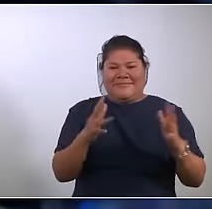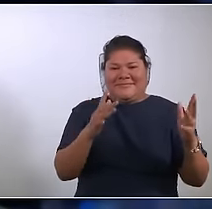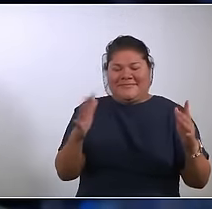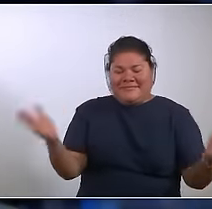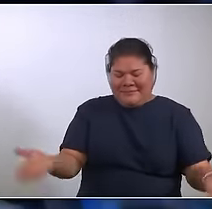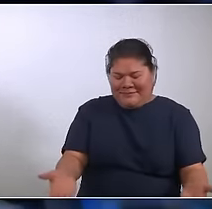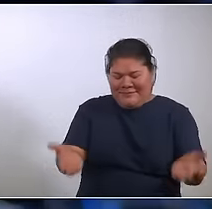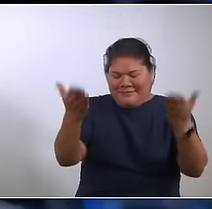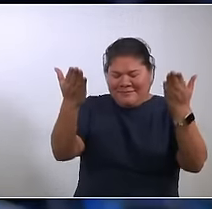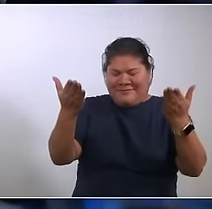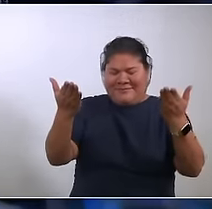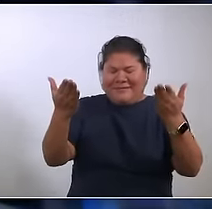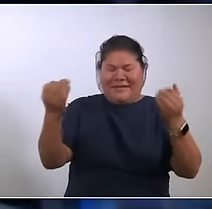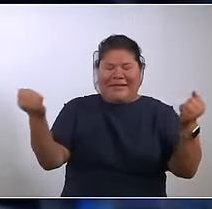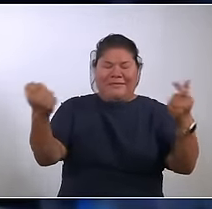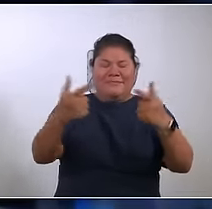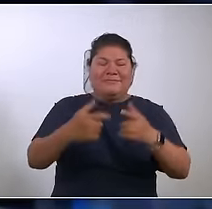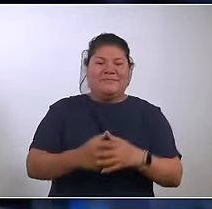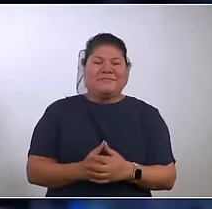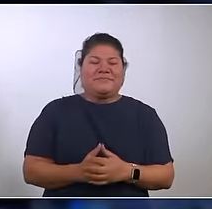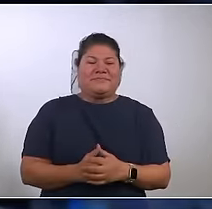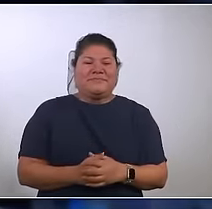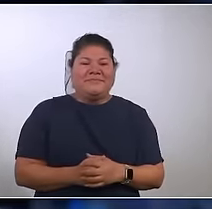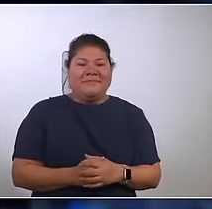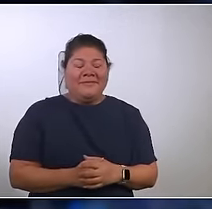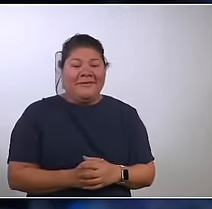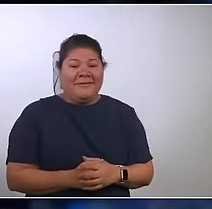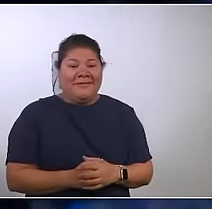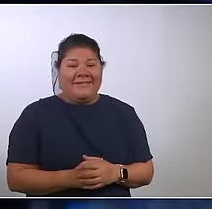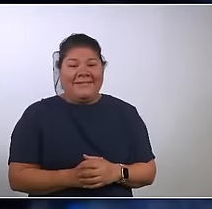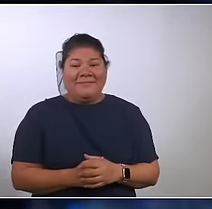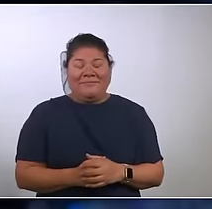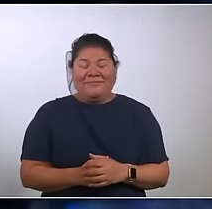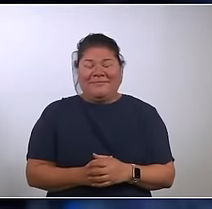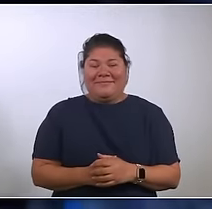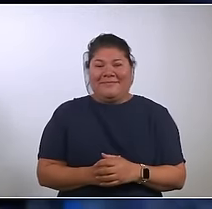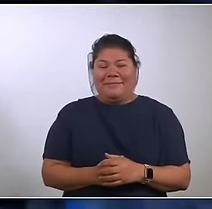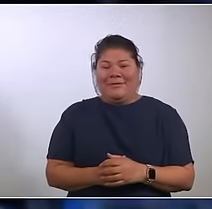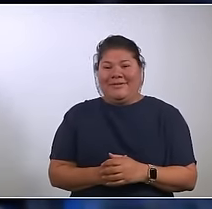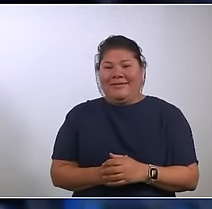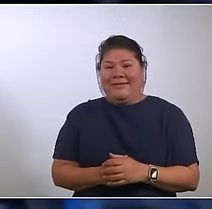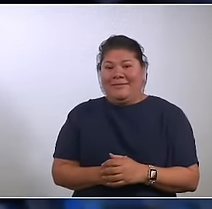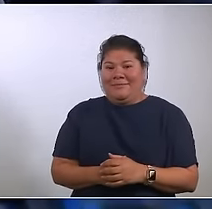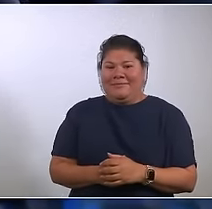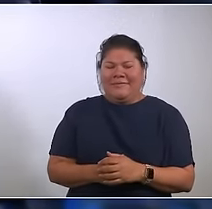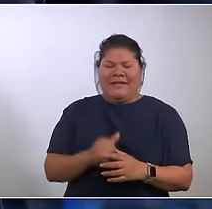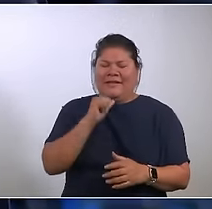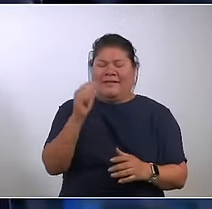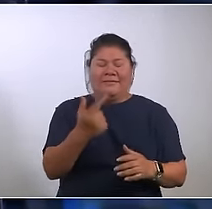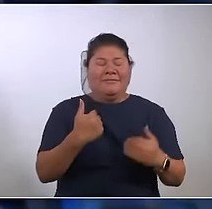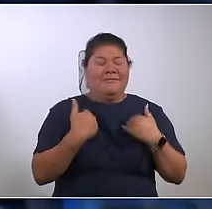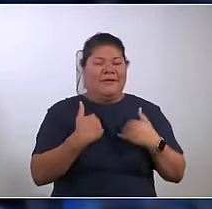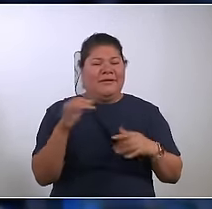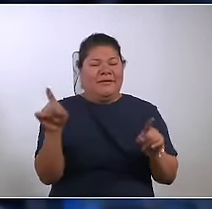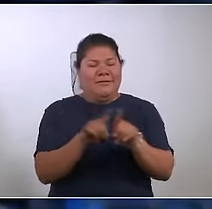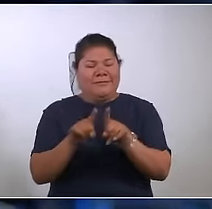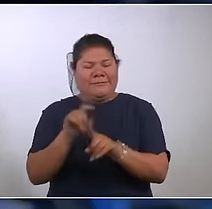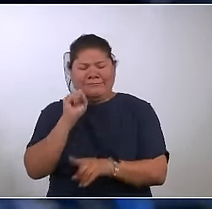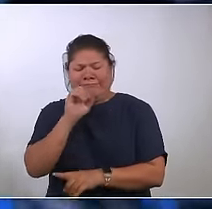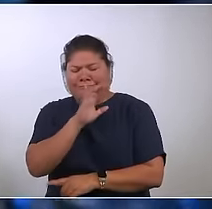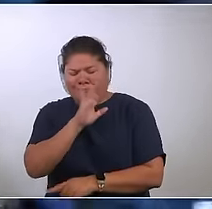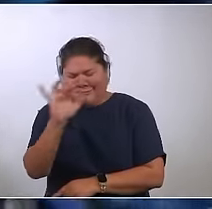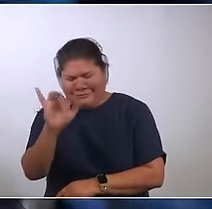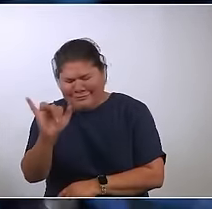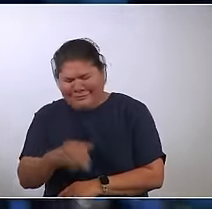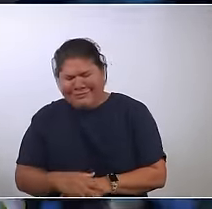Estén de pie todos en este auditorio. Stand to your feet, everyone in this auditorium. Estén de pie. No nomás los jóvenes, hermano, otros los viejitos también. Not just